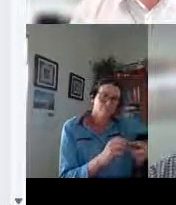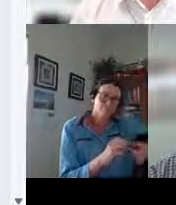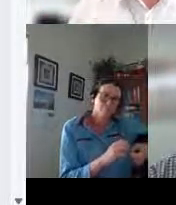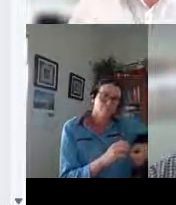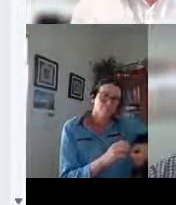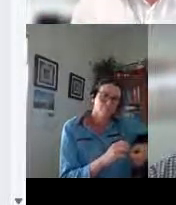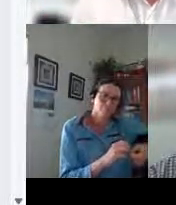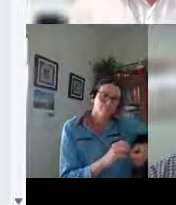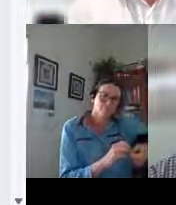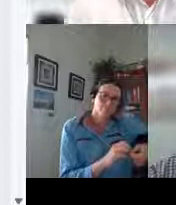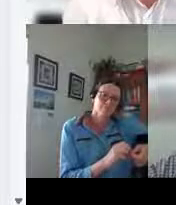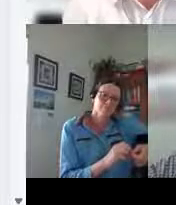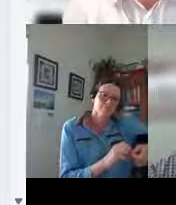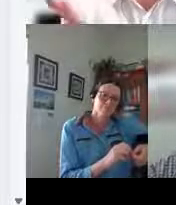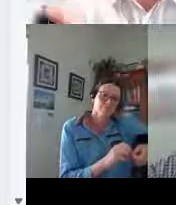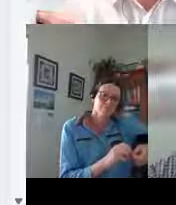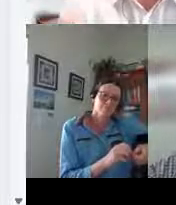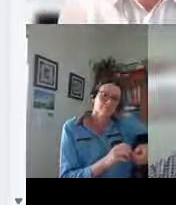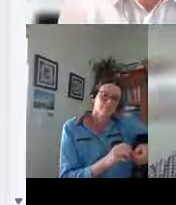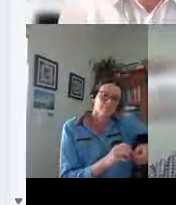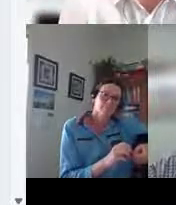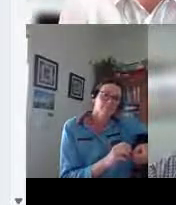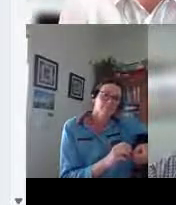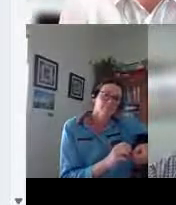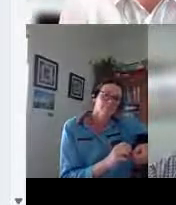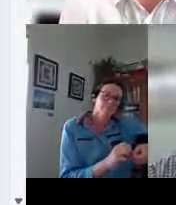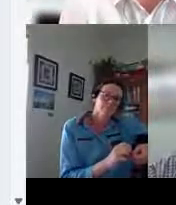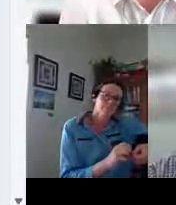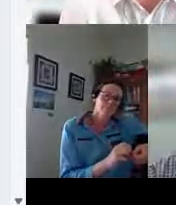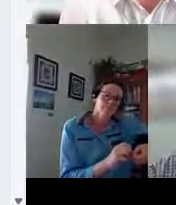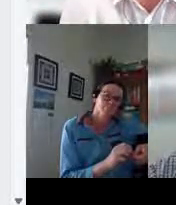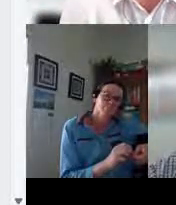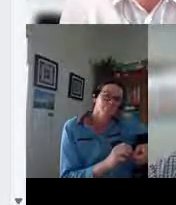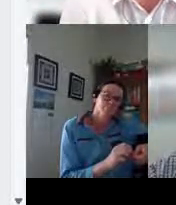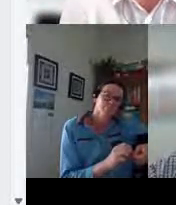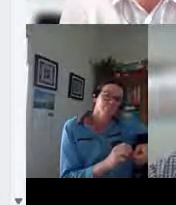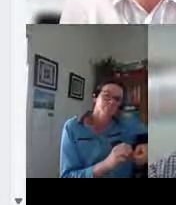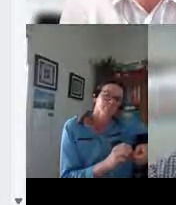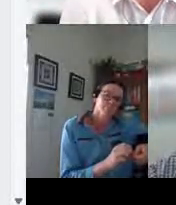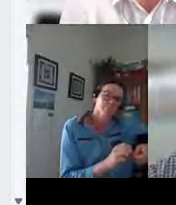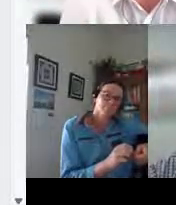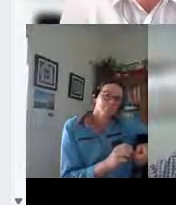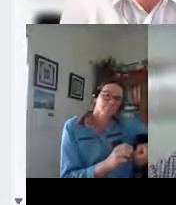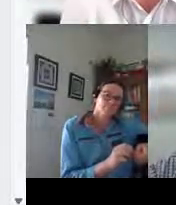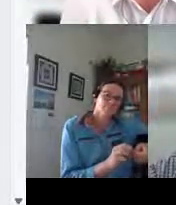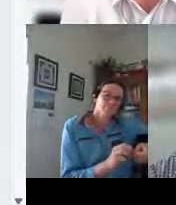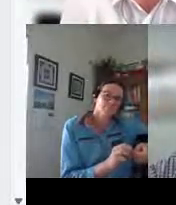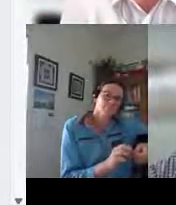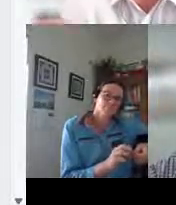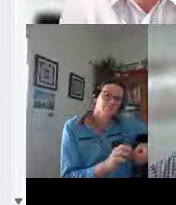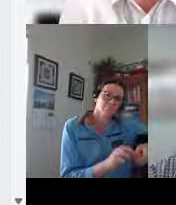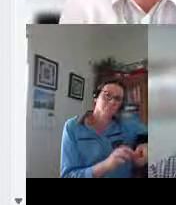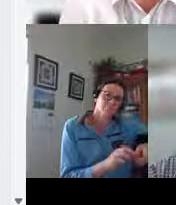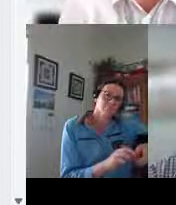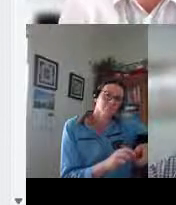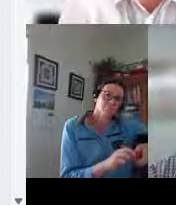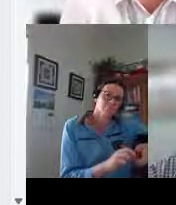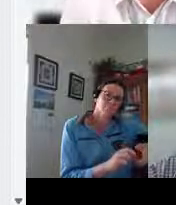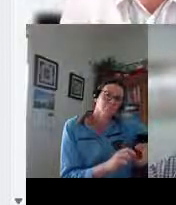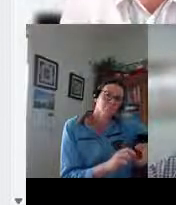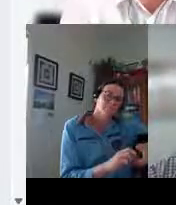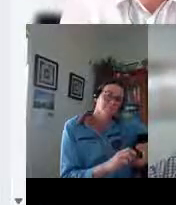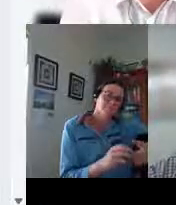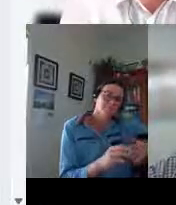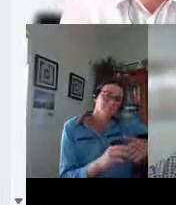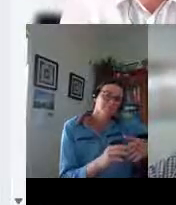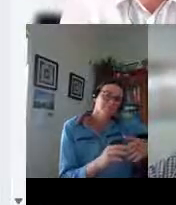support. So the kind of high level requirements of projects through this program, they need to have a feasibility